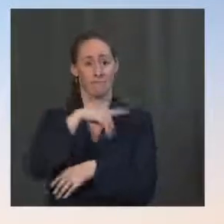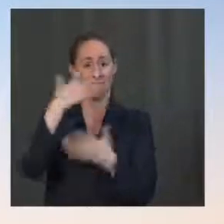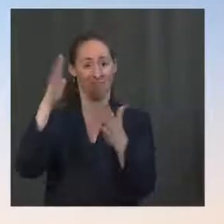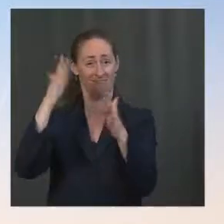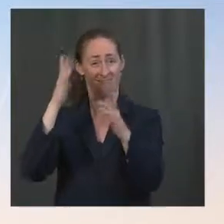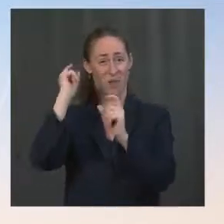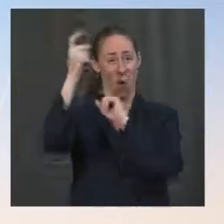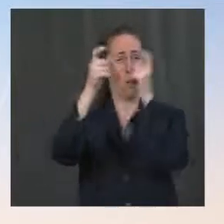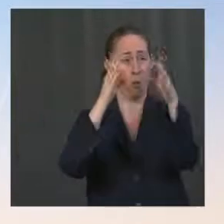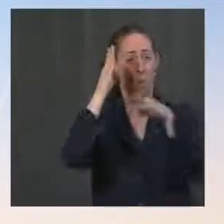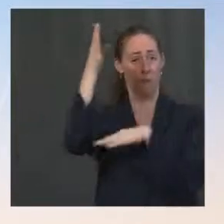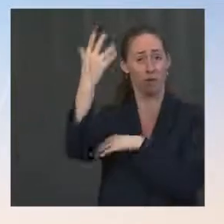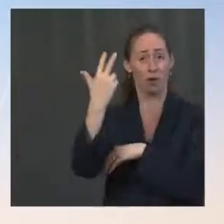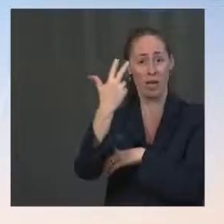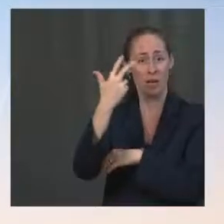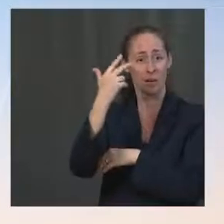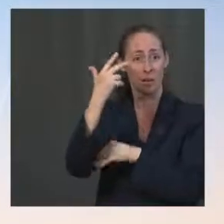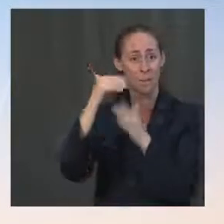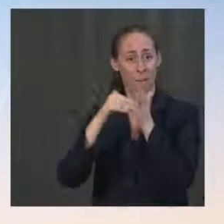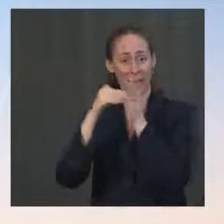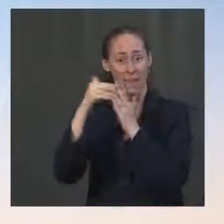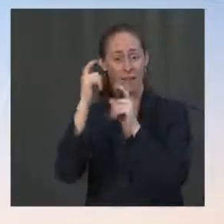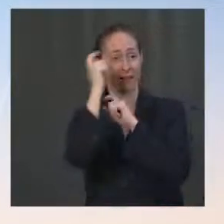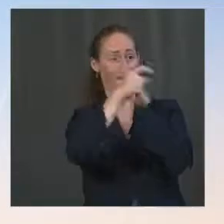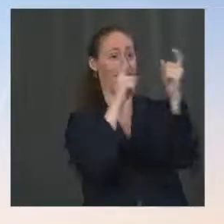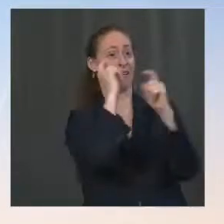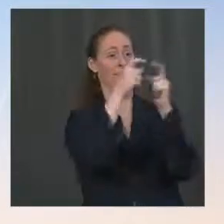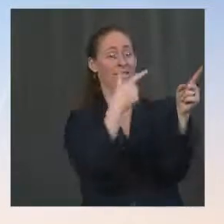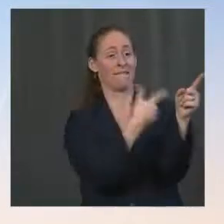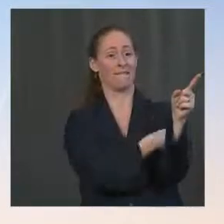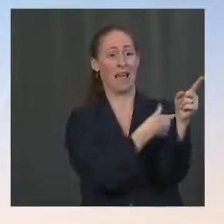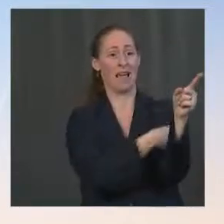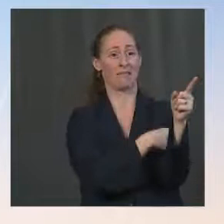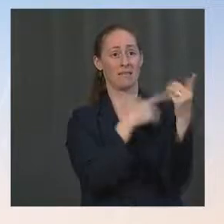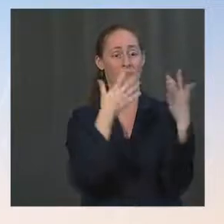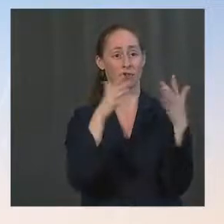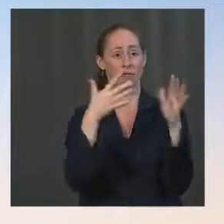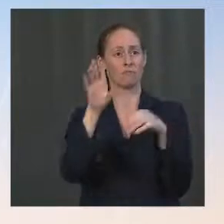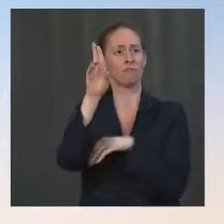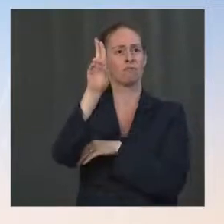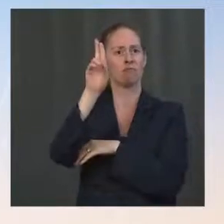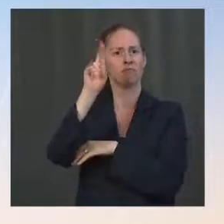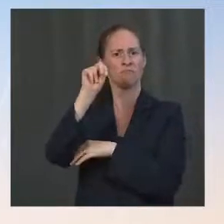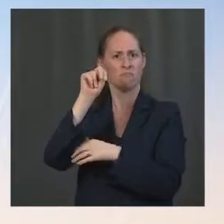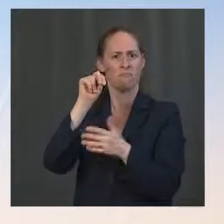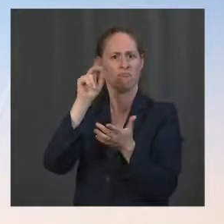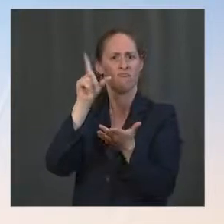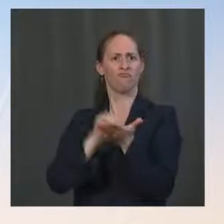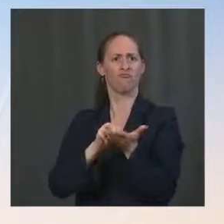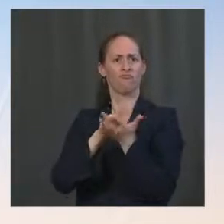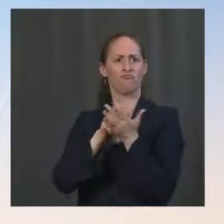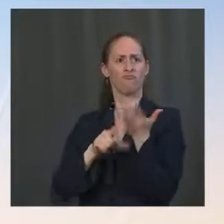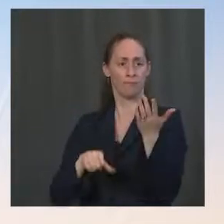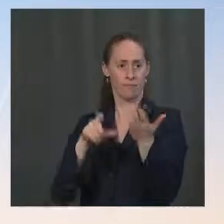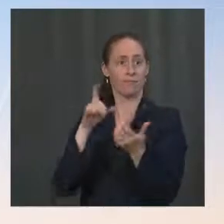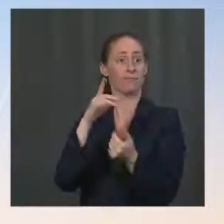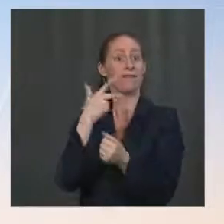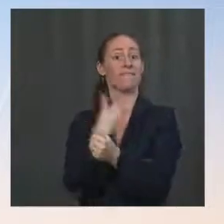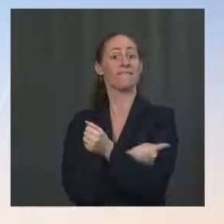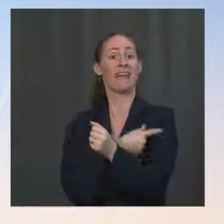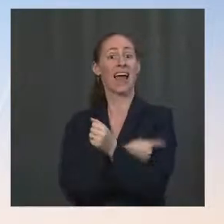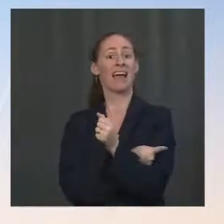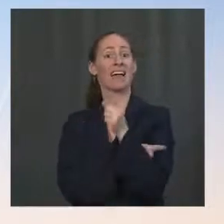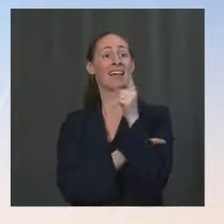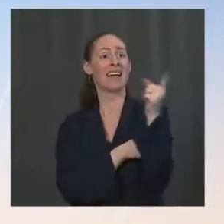to Afghanistan. The UN put out a report this week saying that the number of vaccinations in Afghanistan has significantly